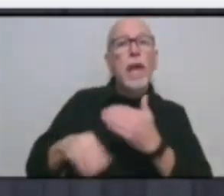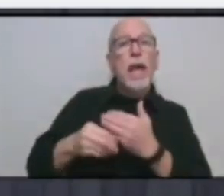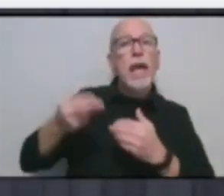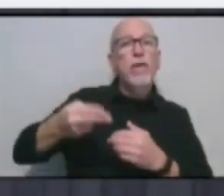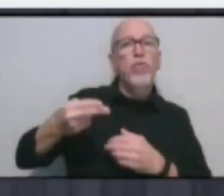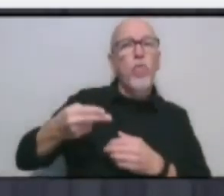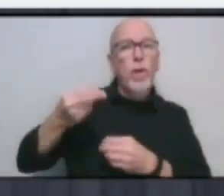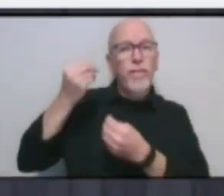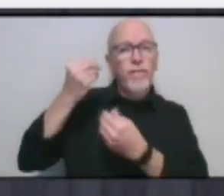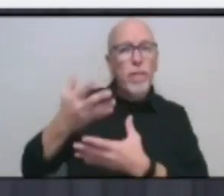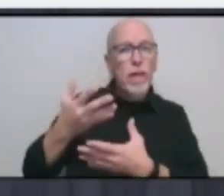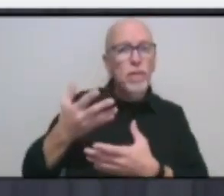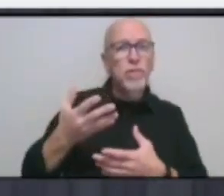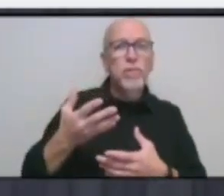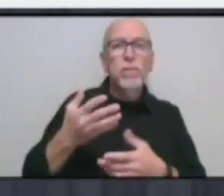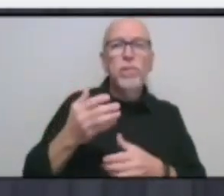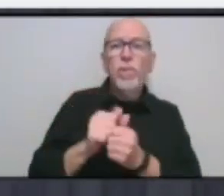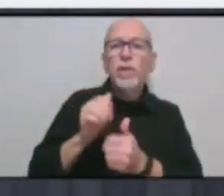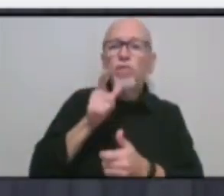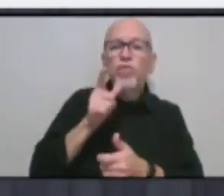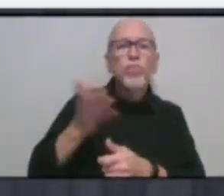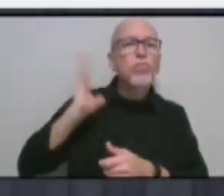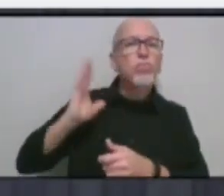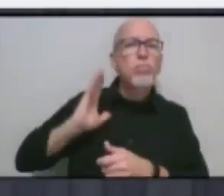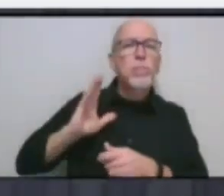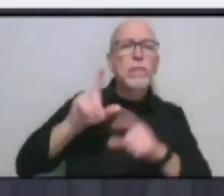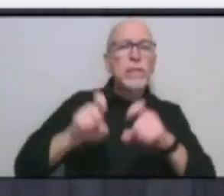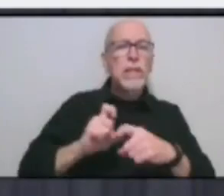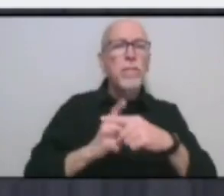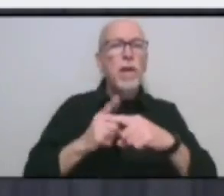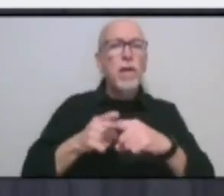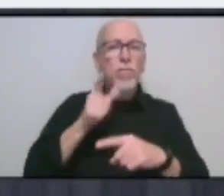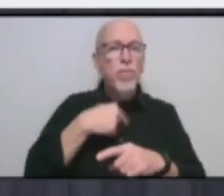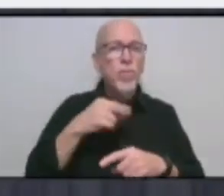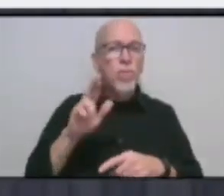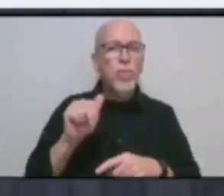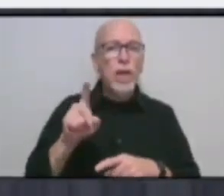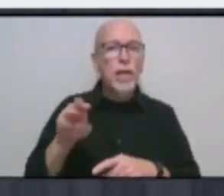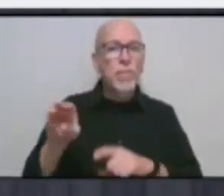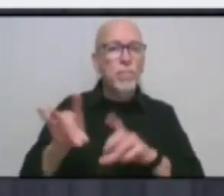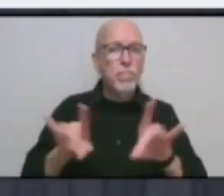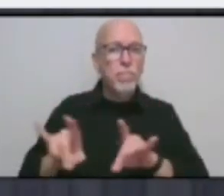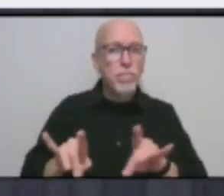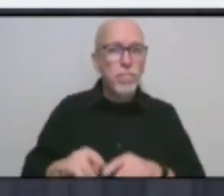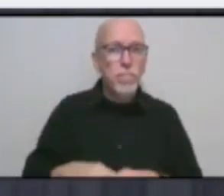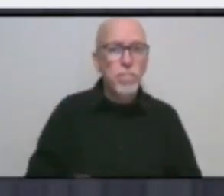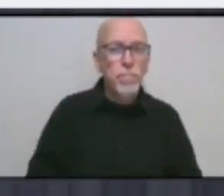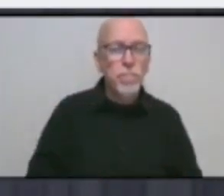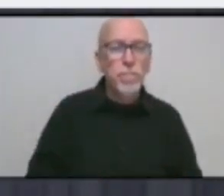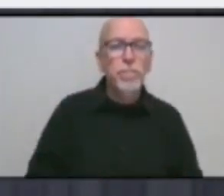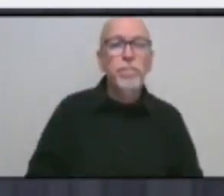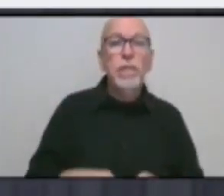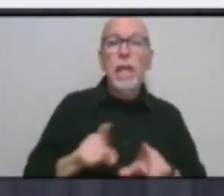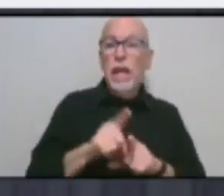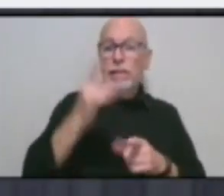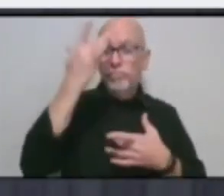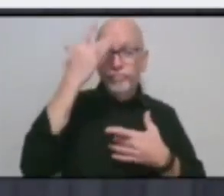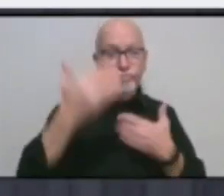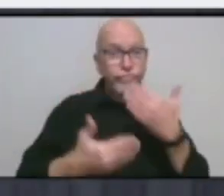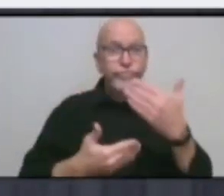including previous positive status on individuals that were randomly selected. As the pandemic has progressed and the